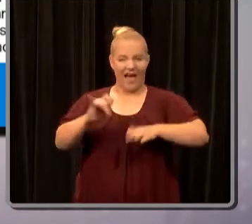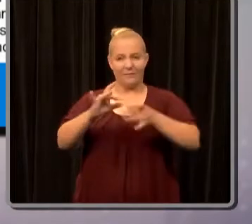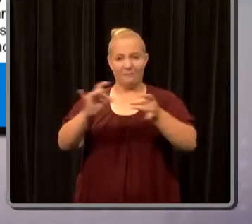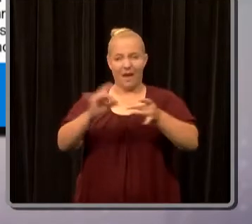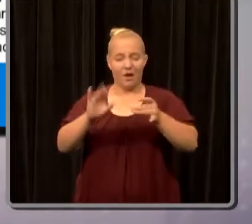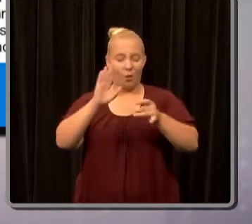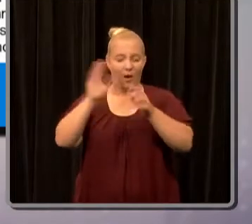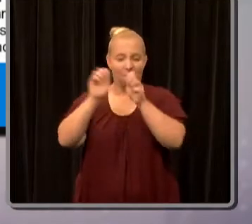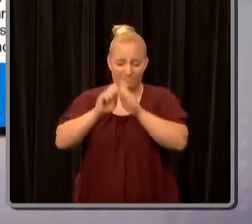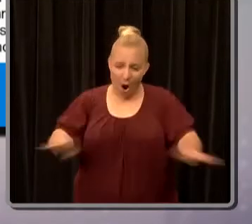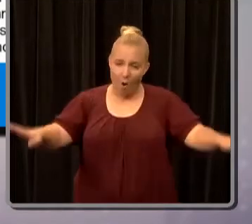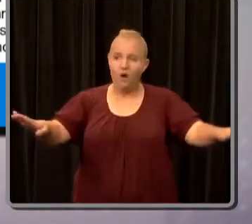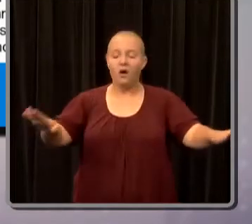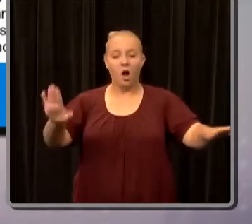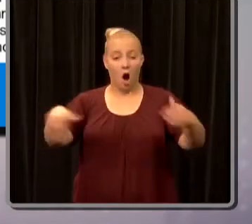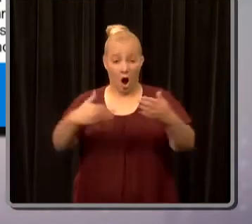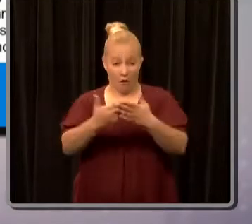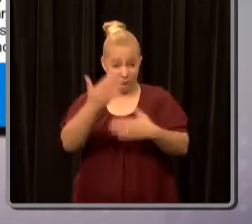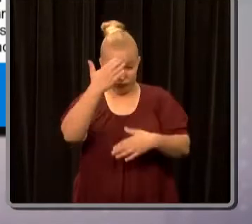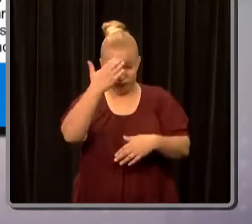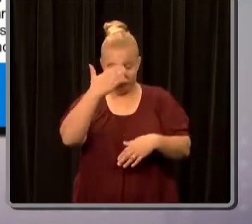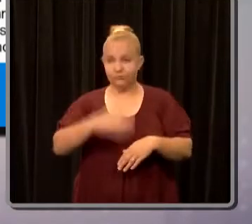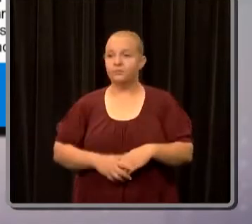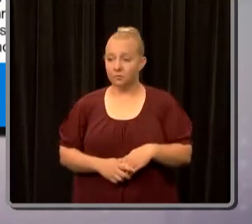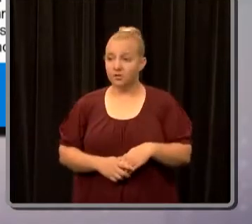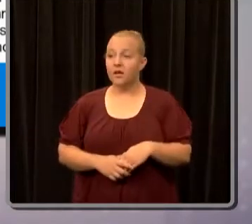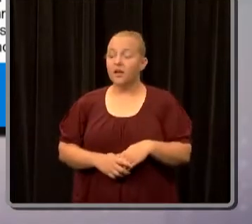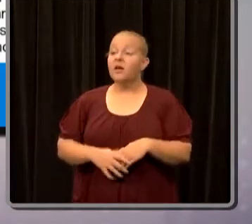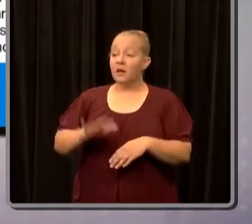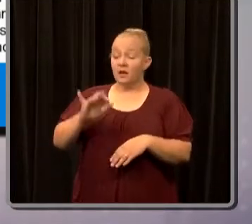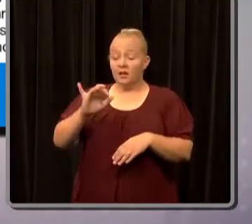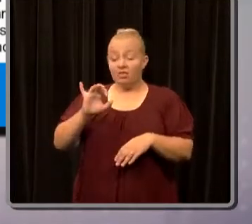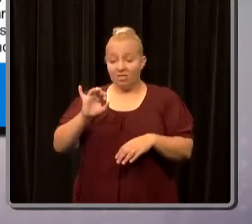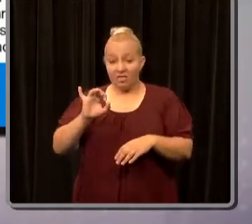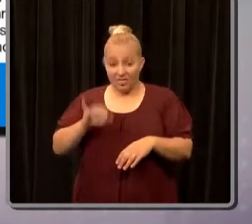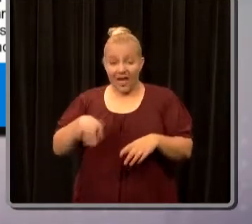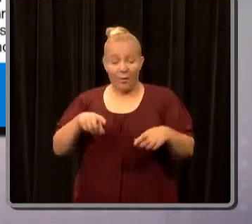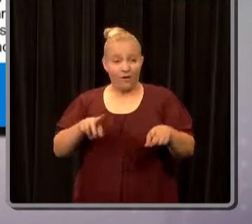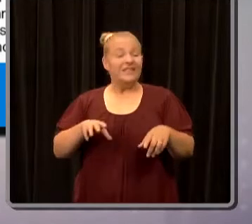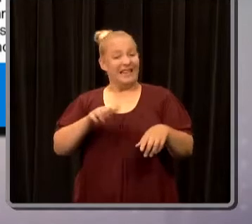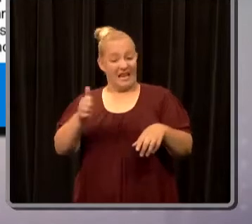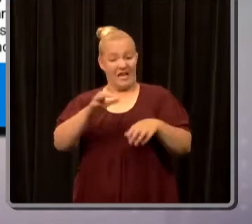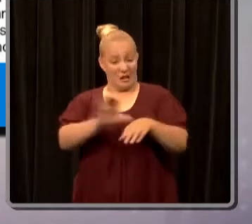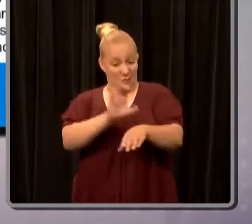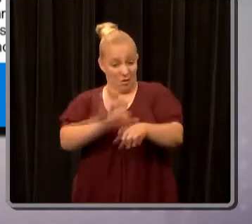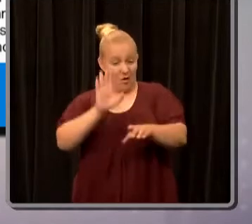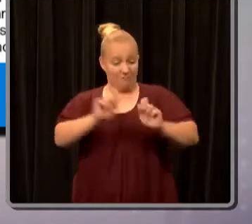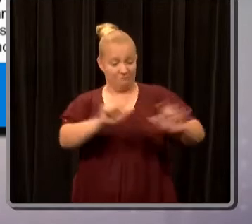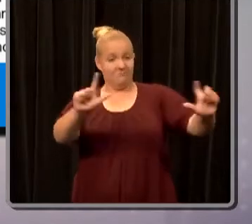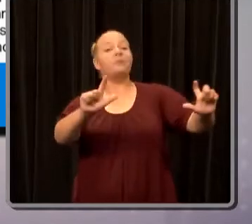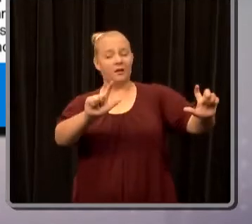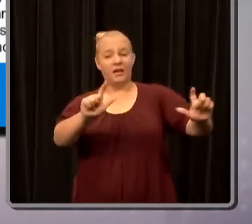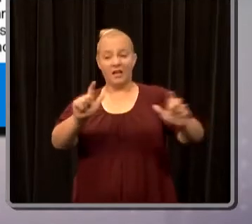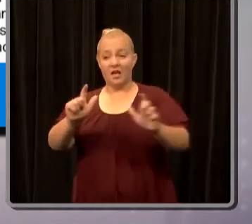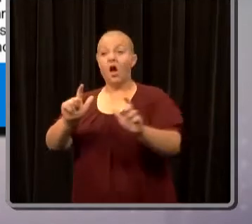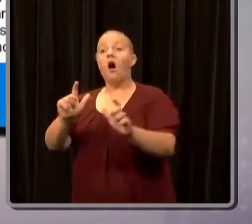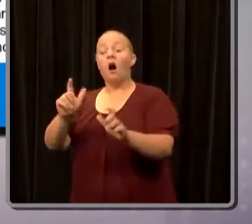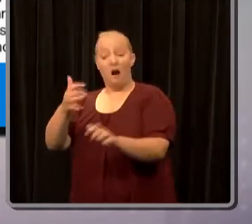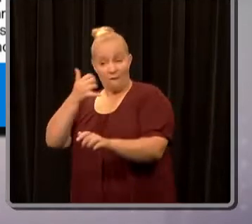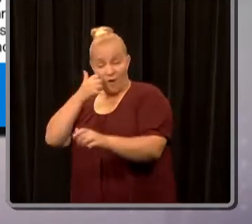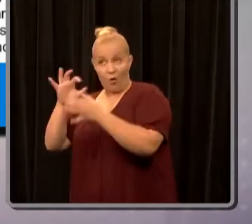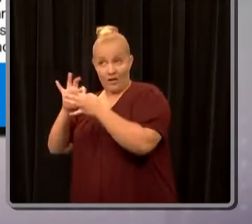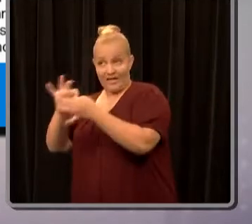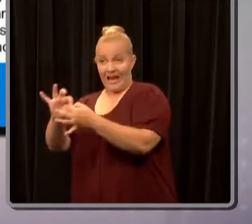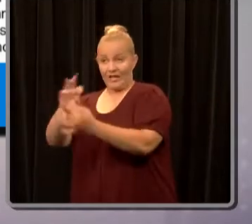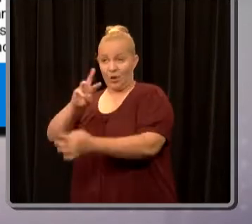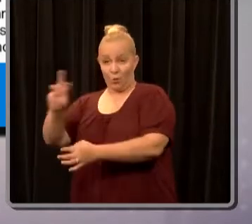we cater and that fits our nomenclature. But then that way, any desktop computer that's on is going to see that. Any mobile device connected to the network is